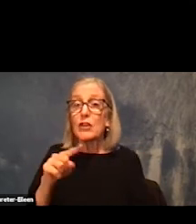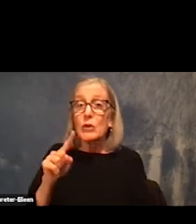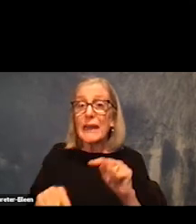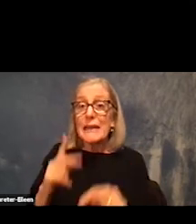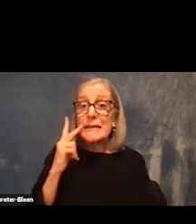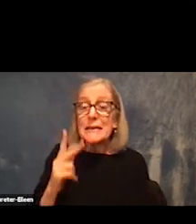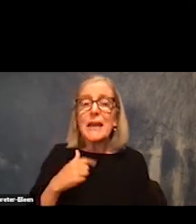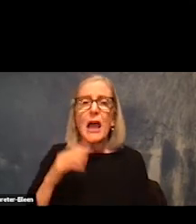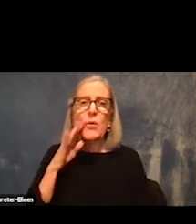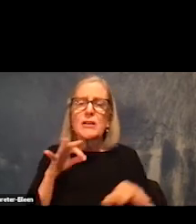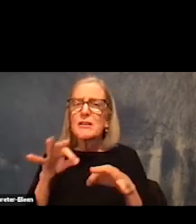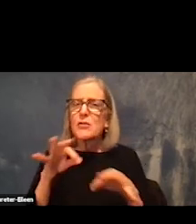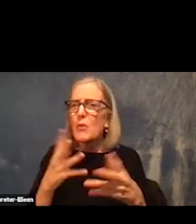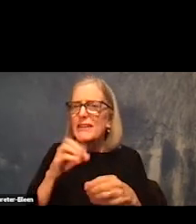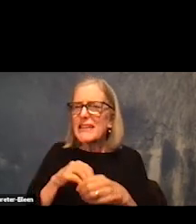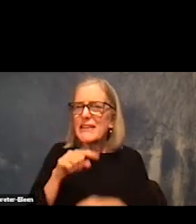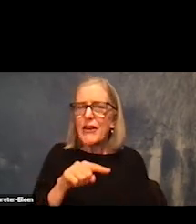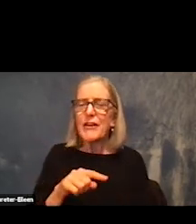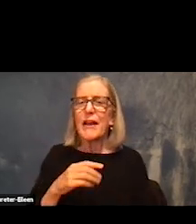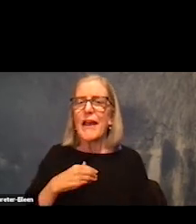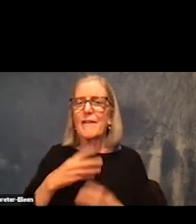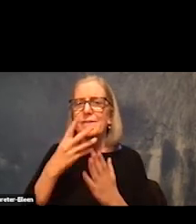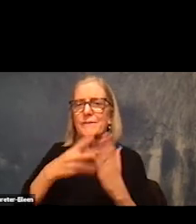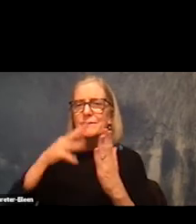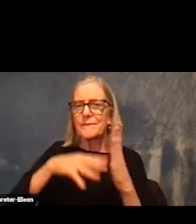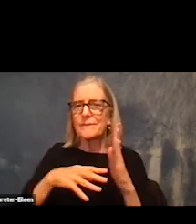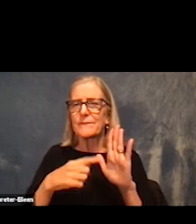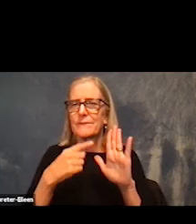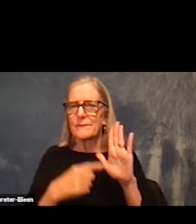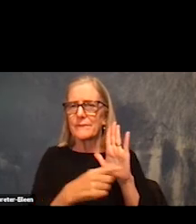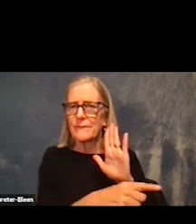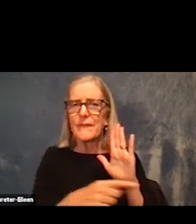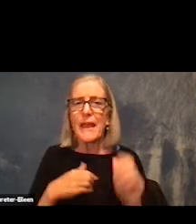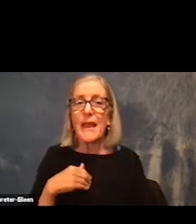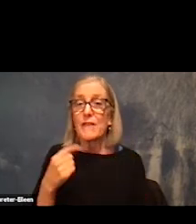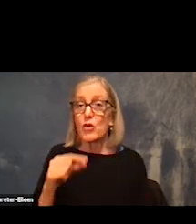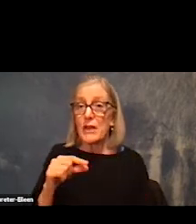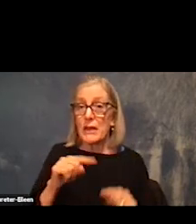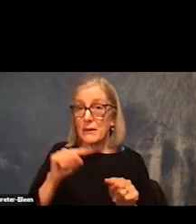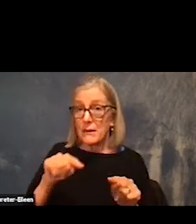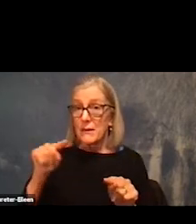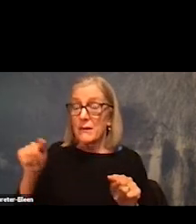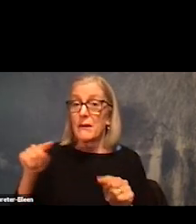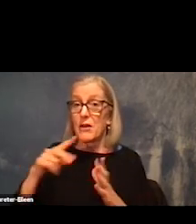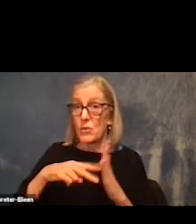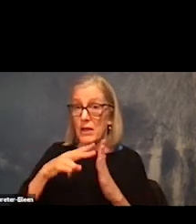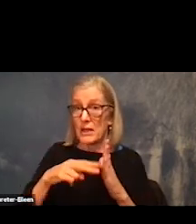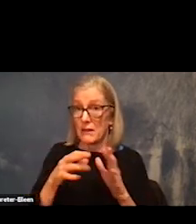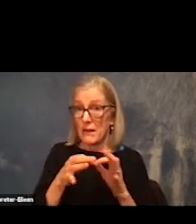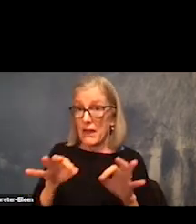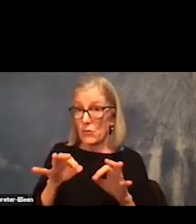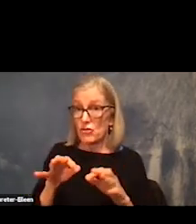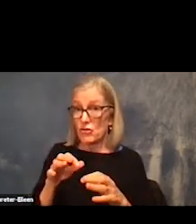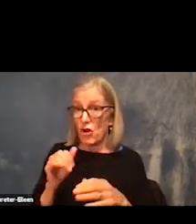this slide. The green line is English language arts. During week 1 and 2, it shows 0. Then it